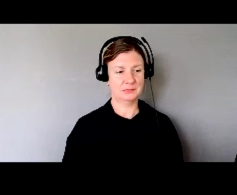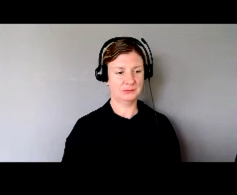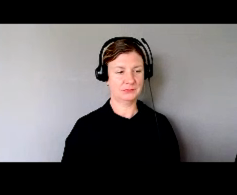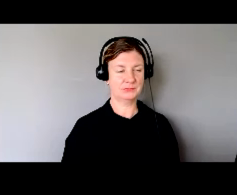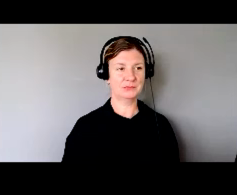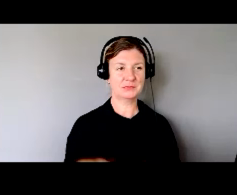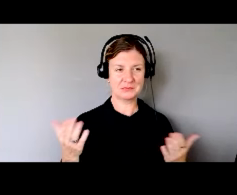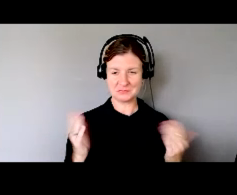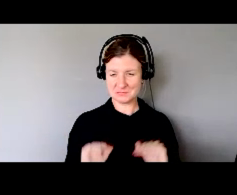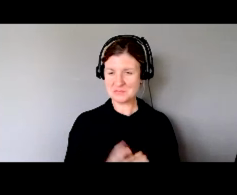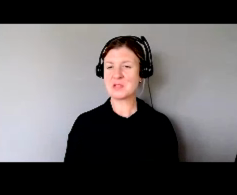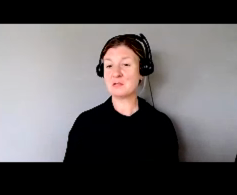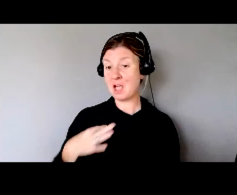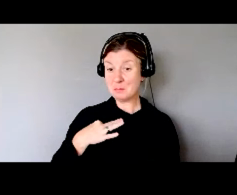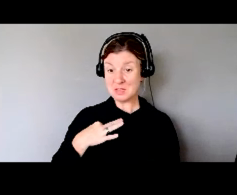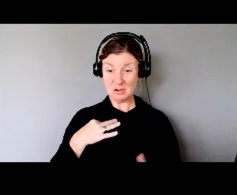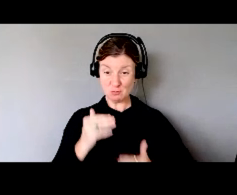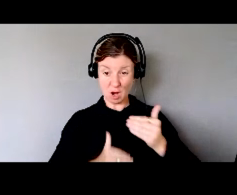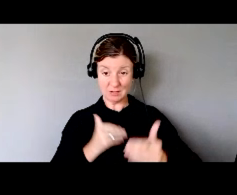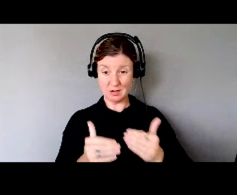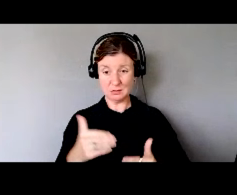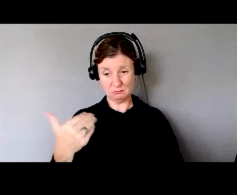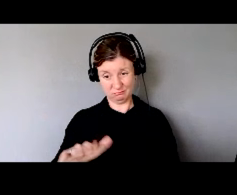The application process is competitive.